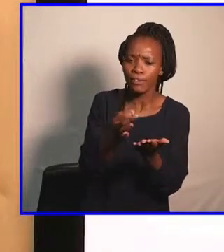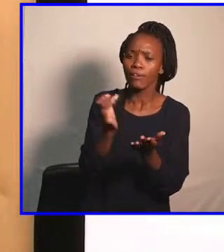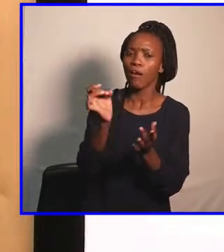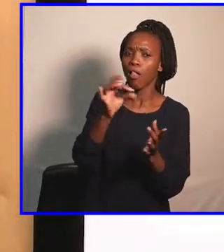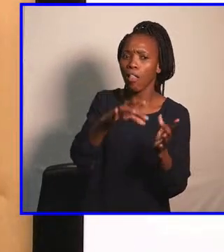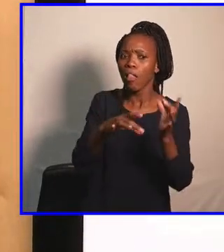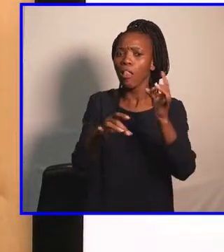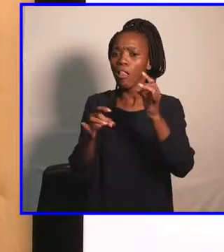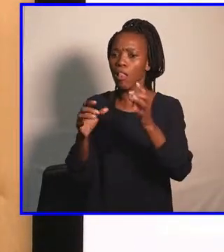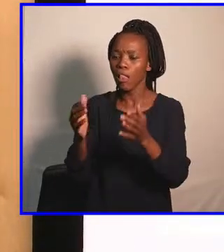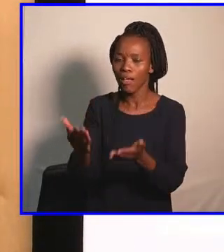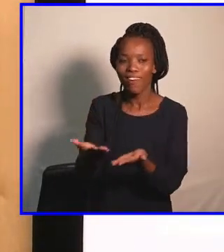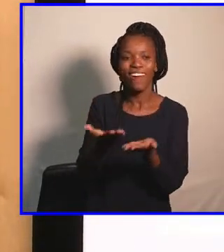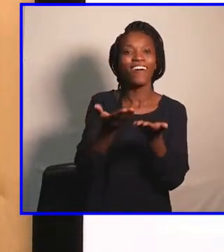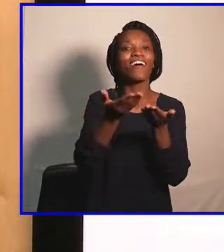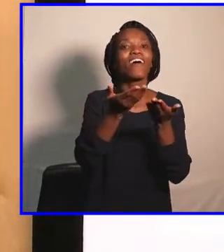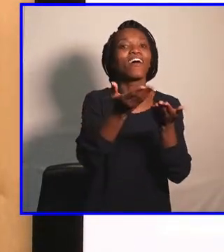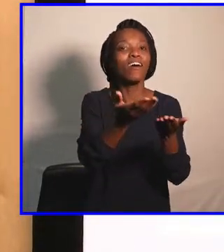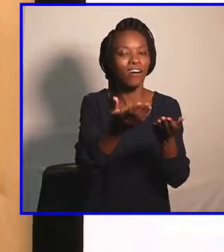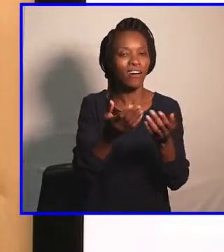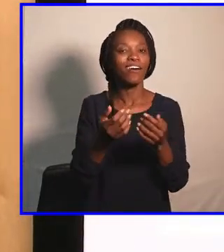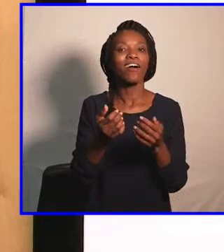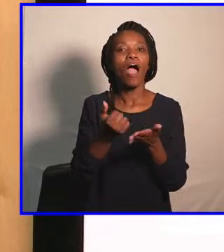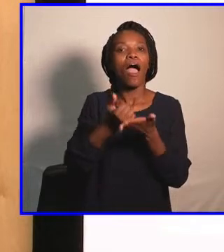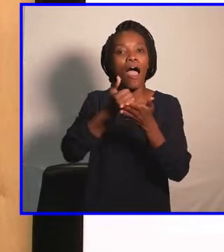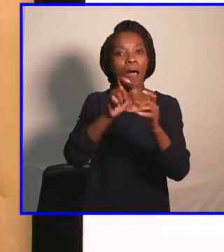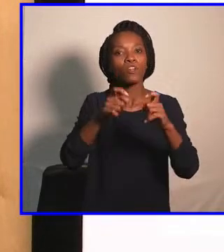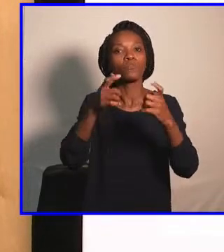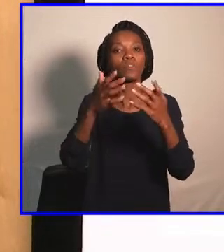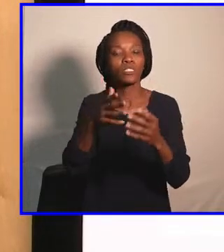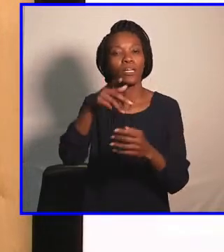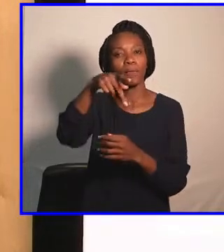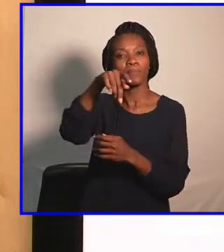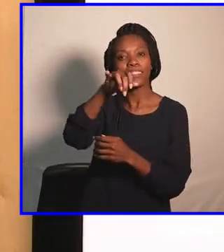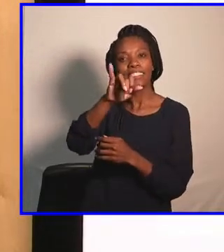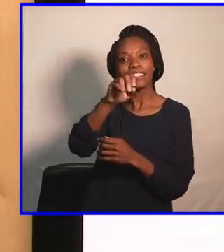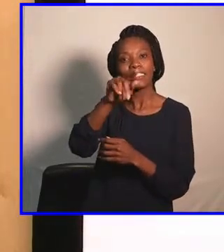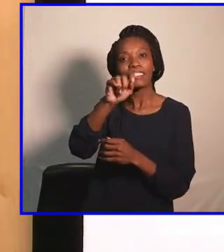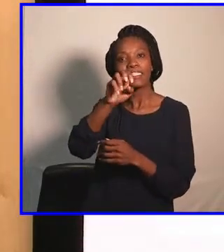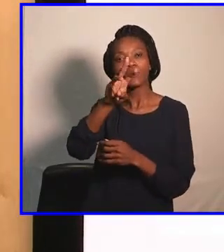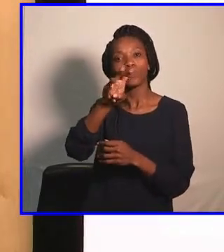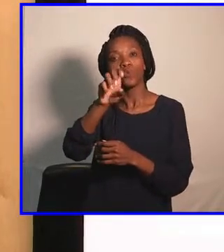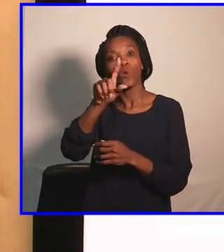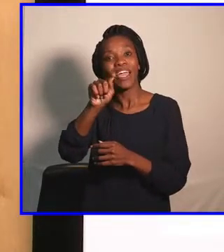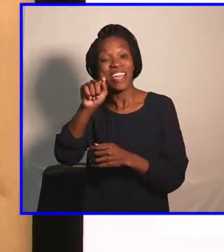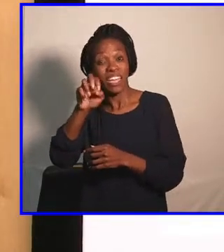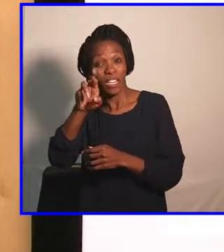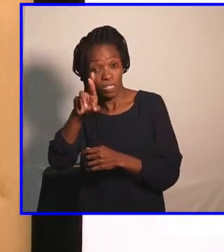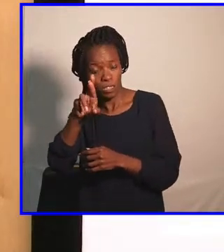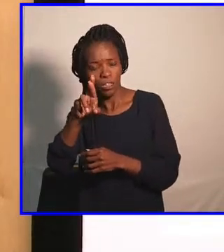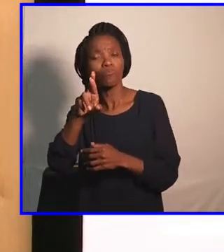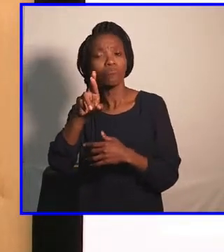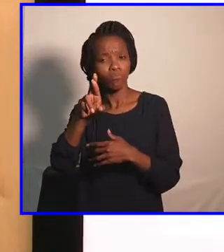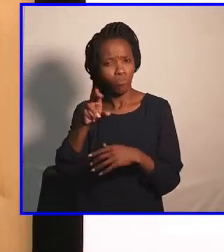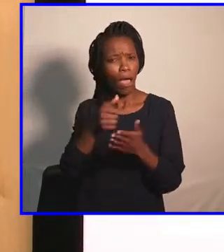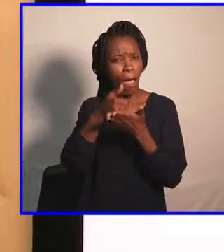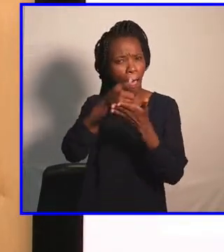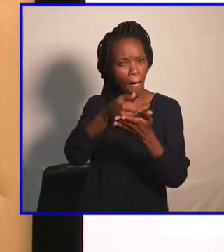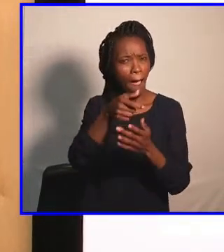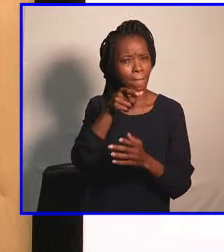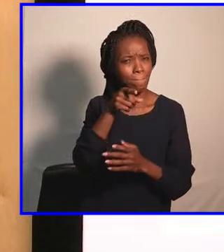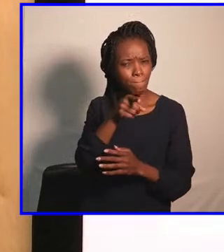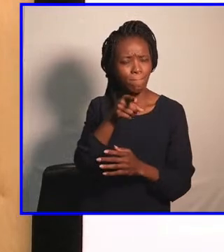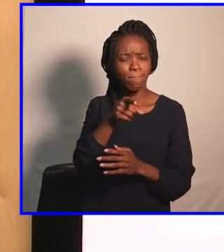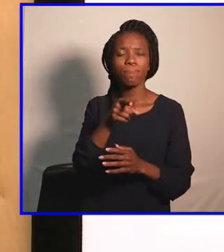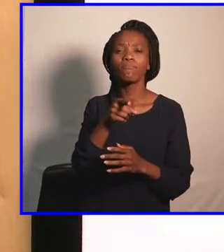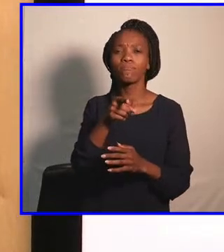Commissioner Kiswetter and his team to restore not only the integrity, but